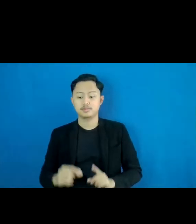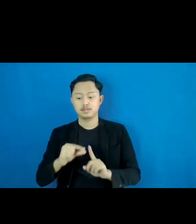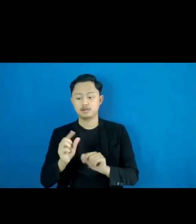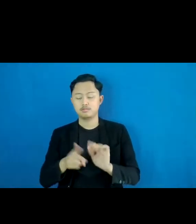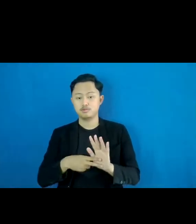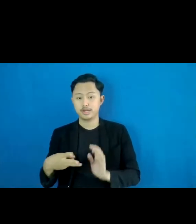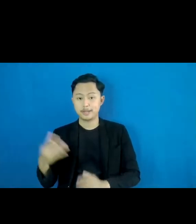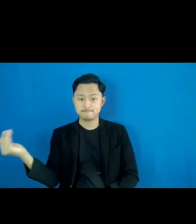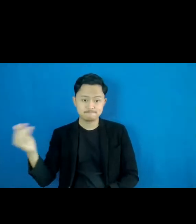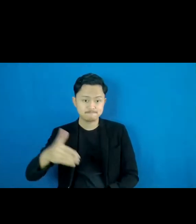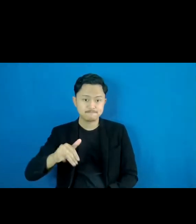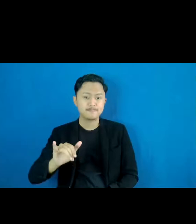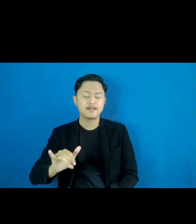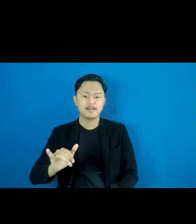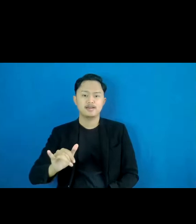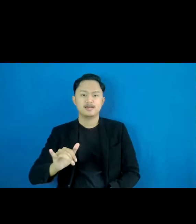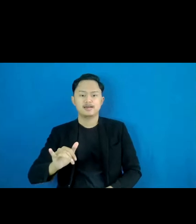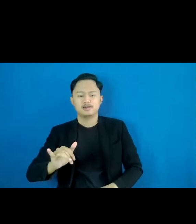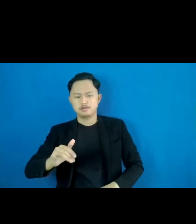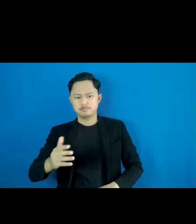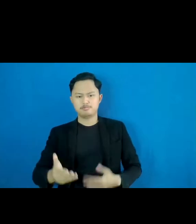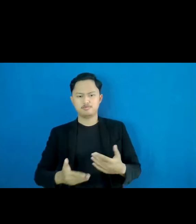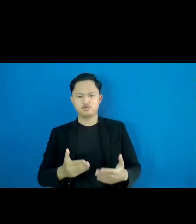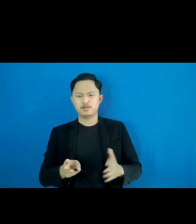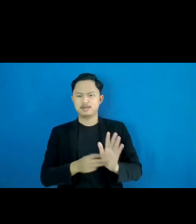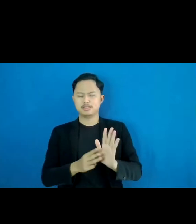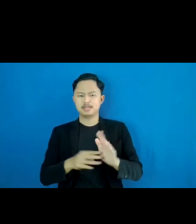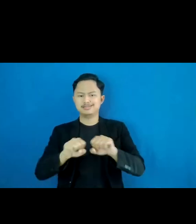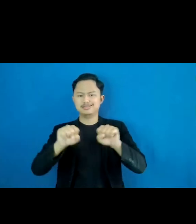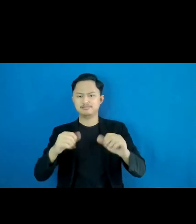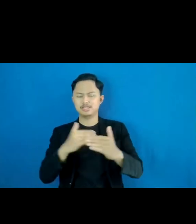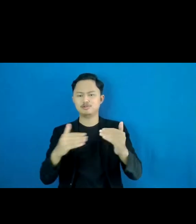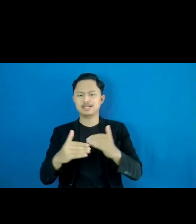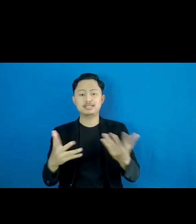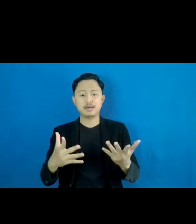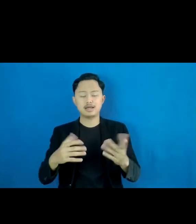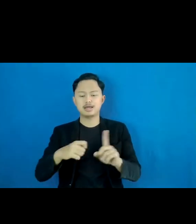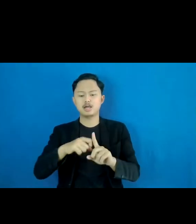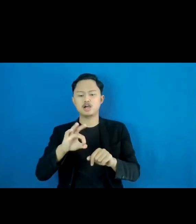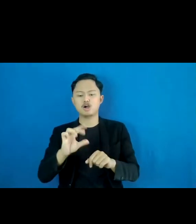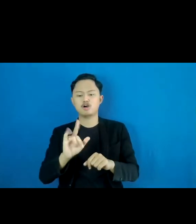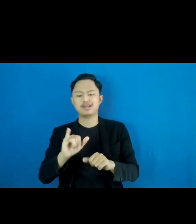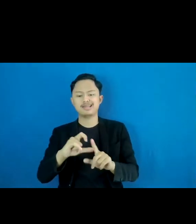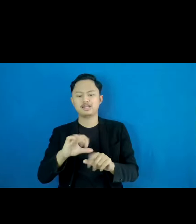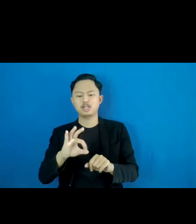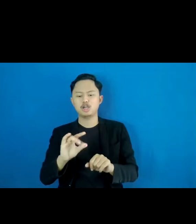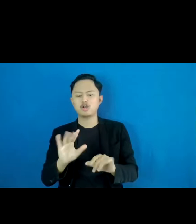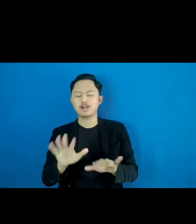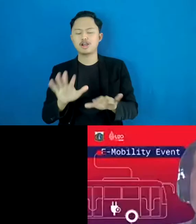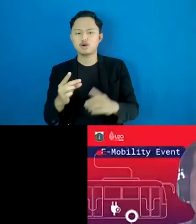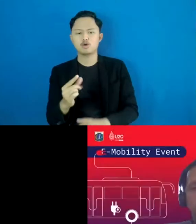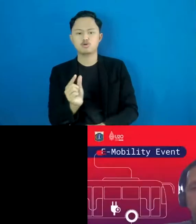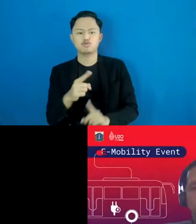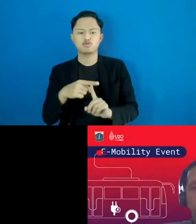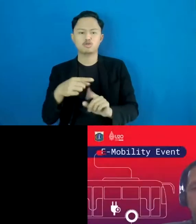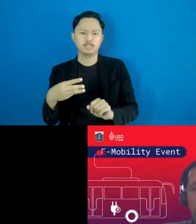roads are a bit wider, and it's a bus rapid transport system corridor, with which load, though passenger load